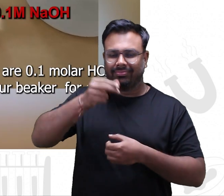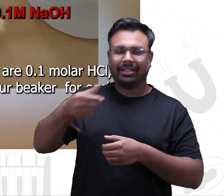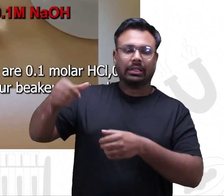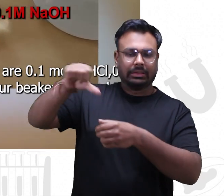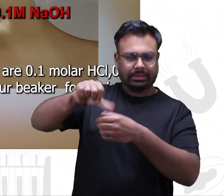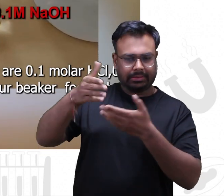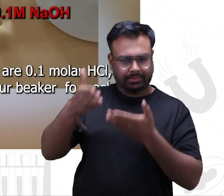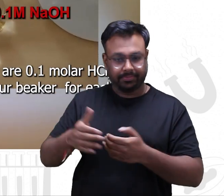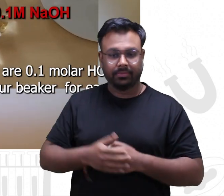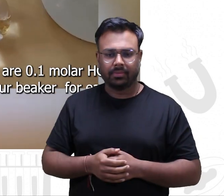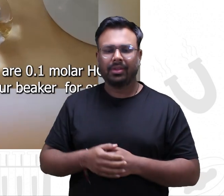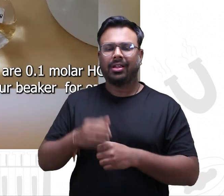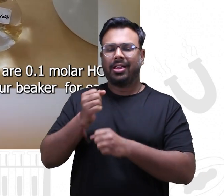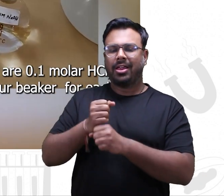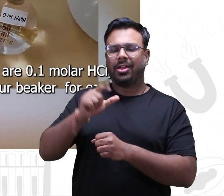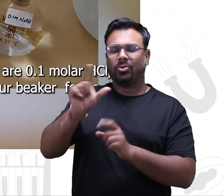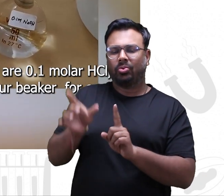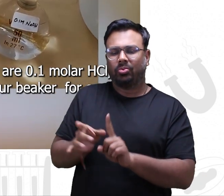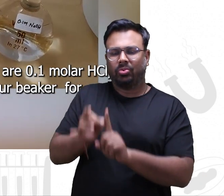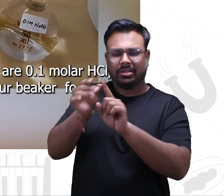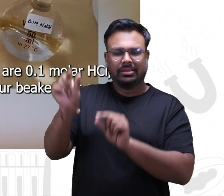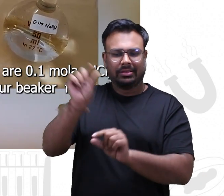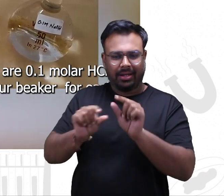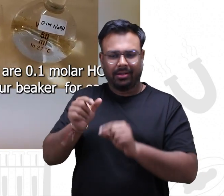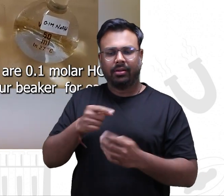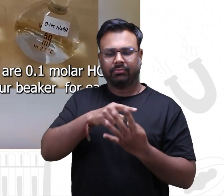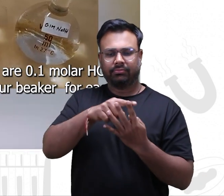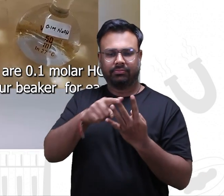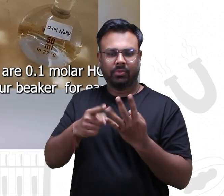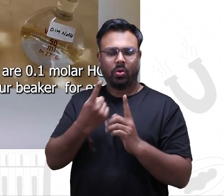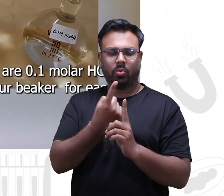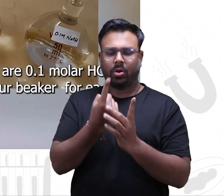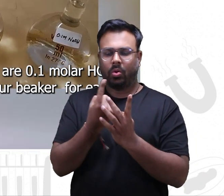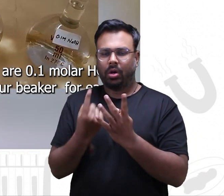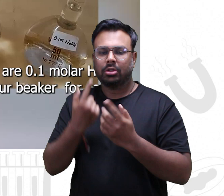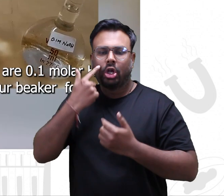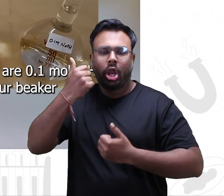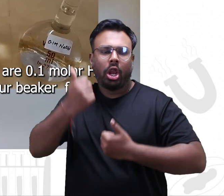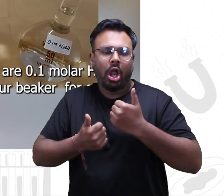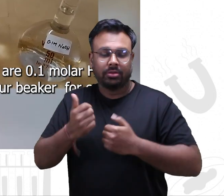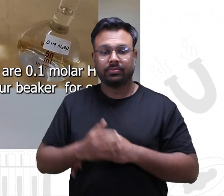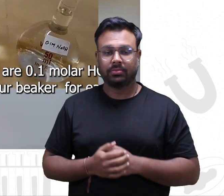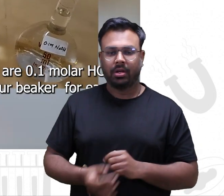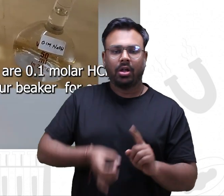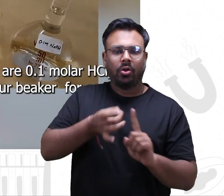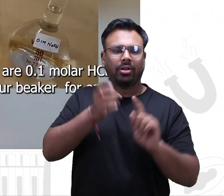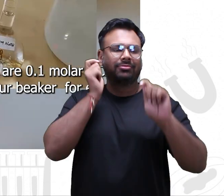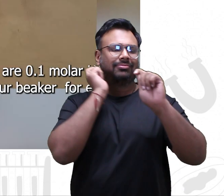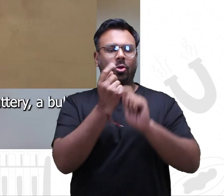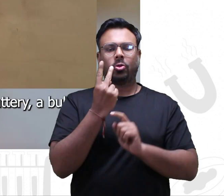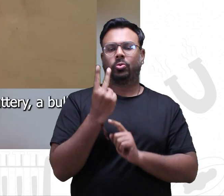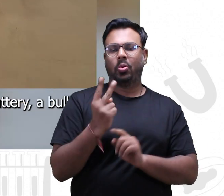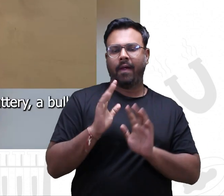0.1 molar NaOH, alcohol solution and glucose solution, and 4 beakers for each